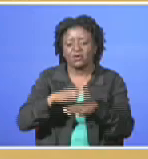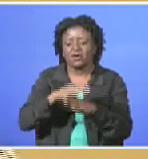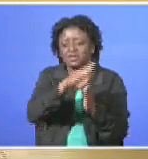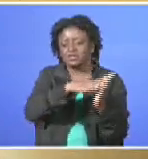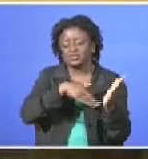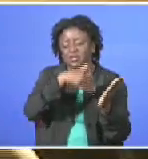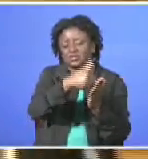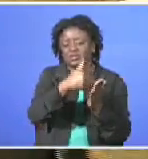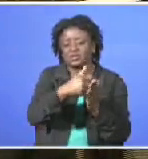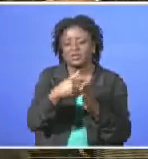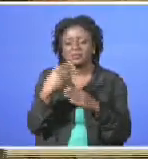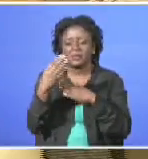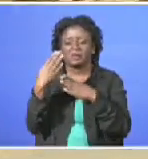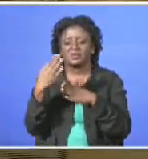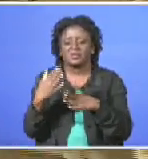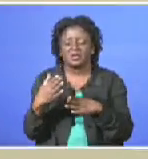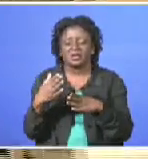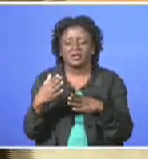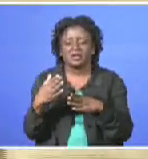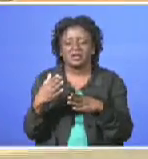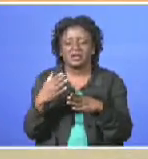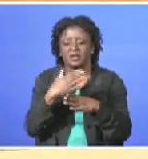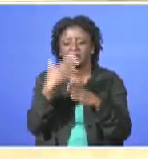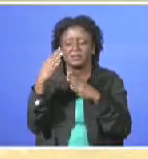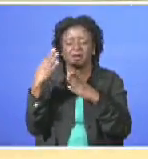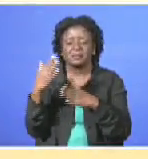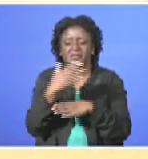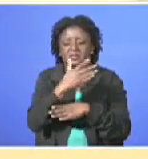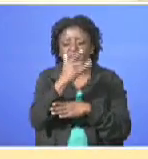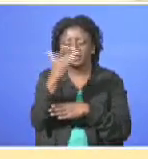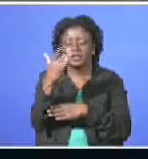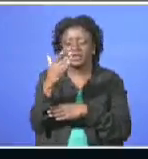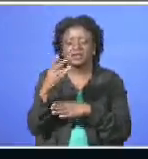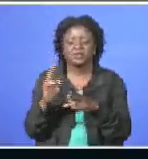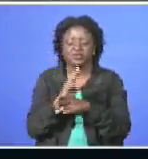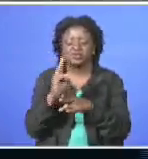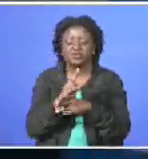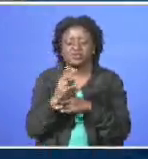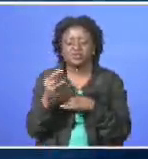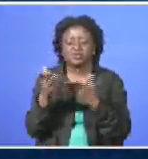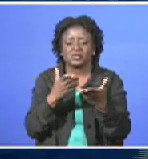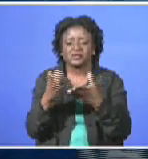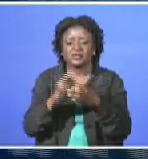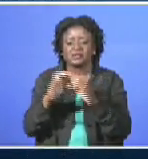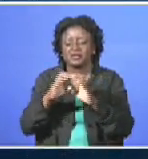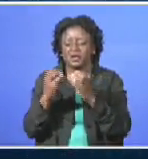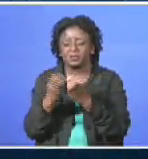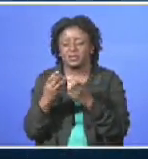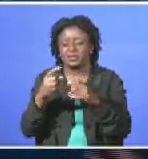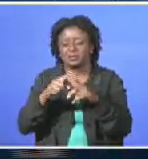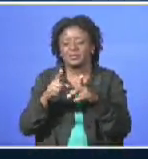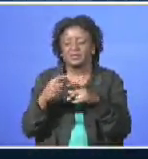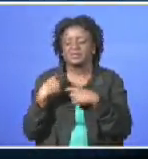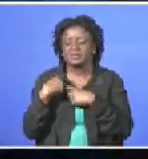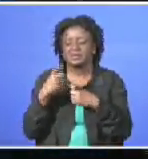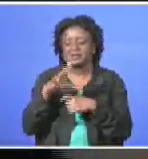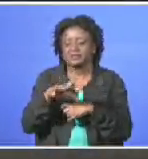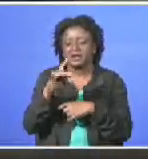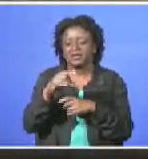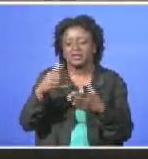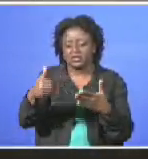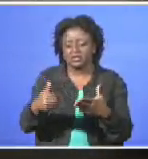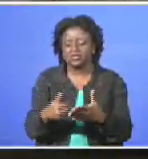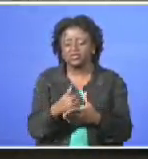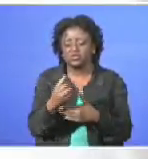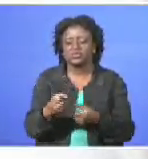says Bahamasair had engaged the services of Fokker, a reputable company to outfit its fleet, but has since found a new supplier that will have the kits by the end